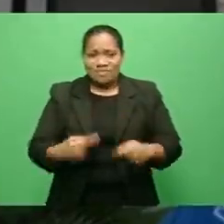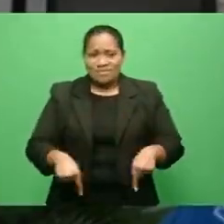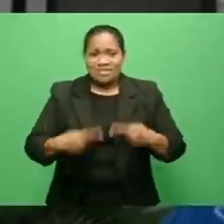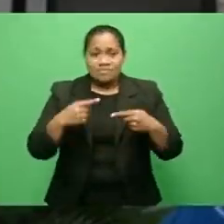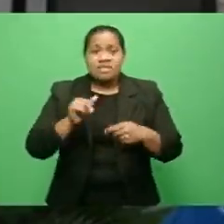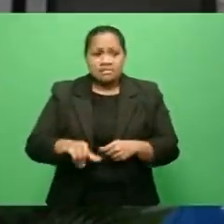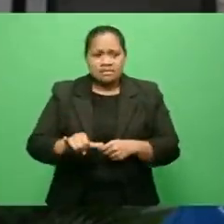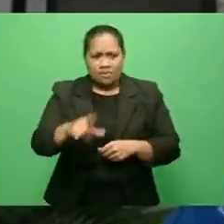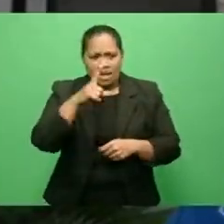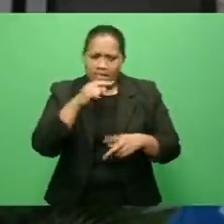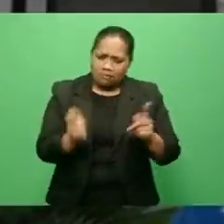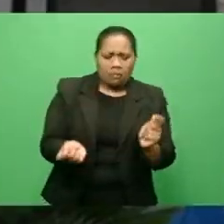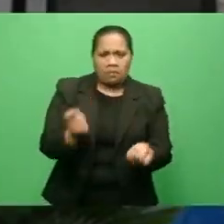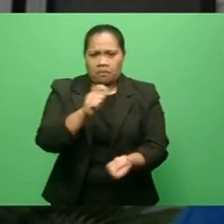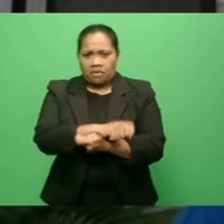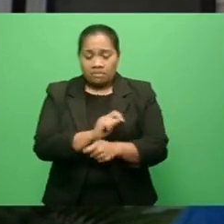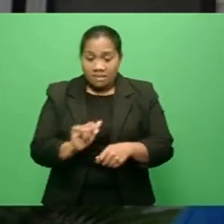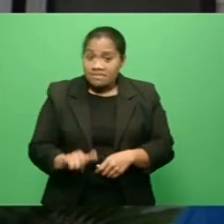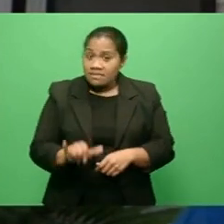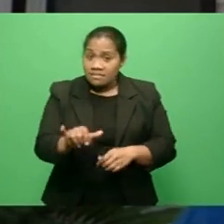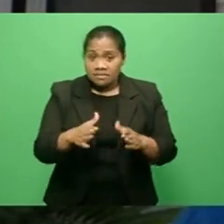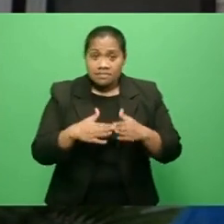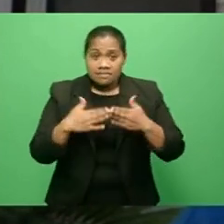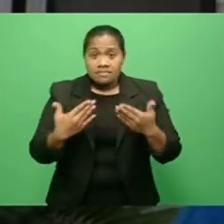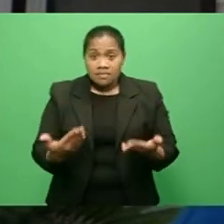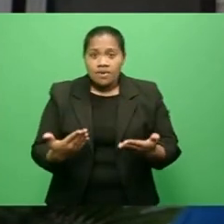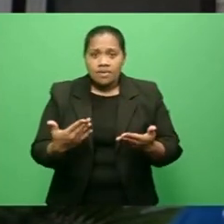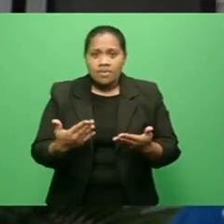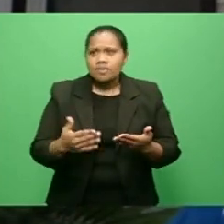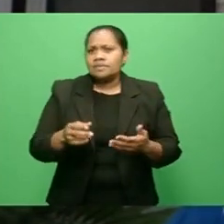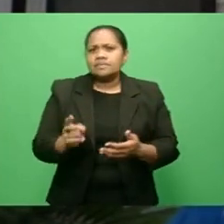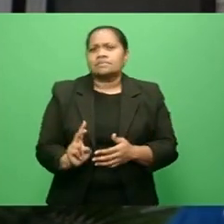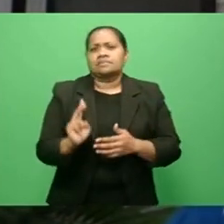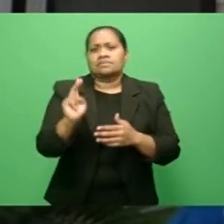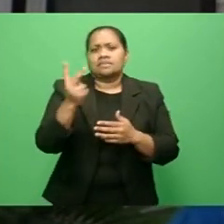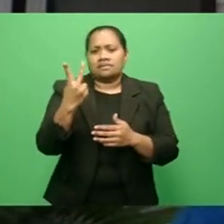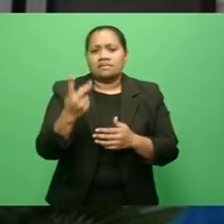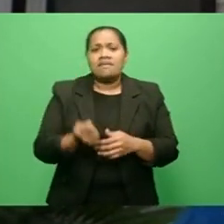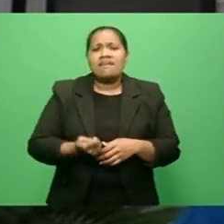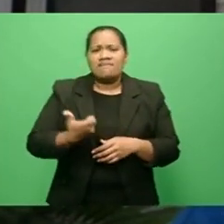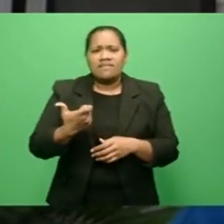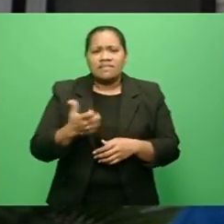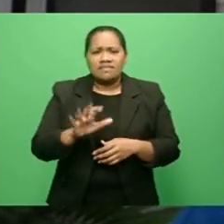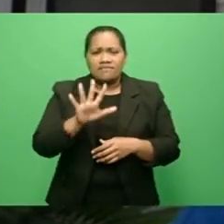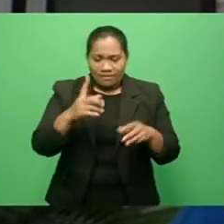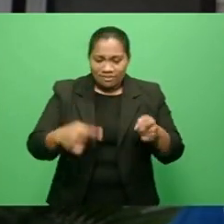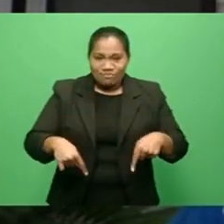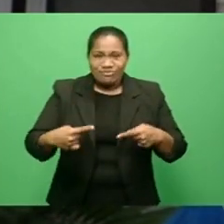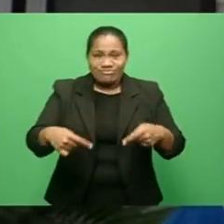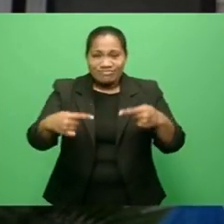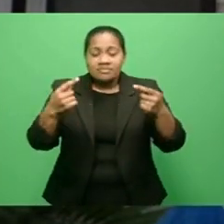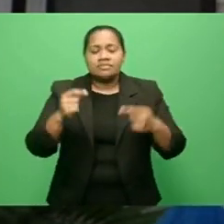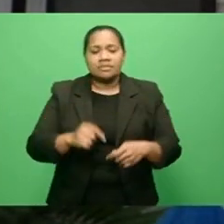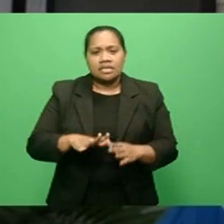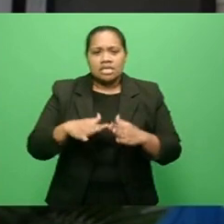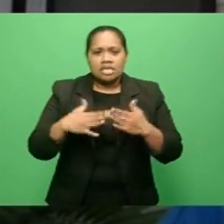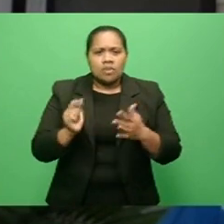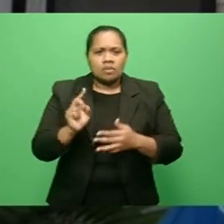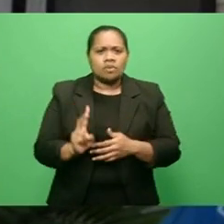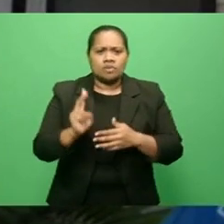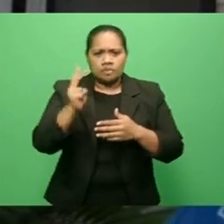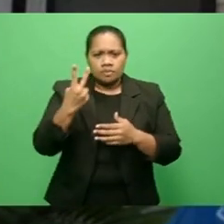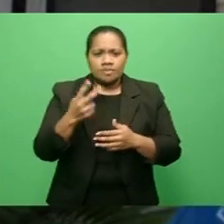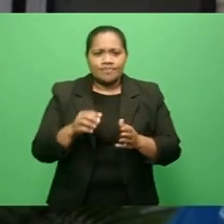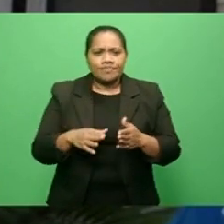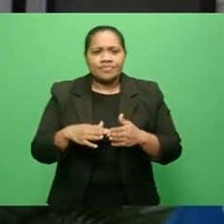You know, Sawa at the moment is running 7th after 5 rounds of competition, and you know, as I said, we are